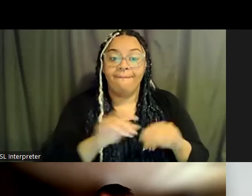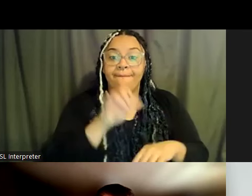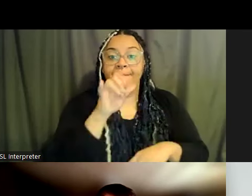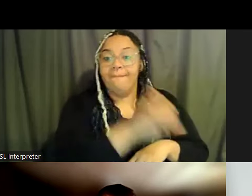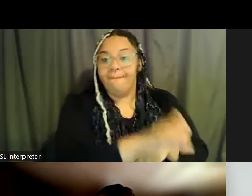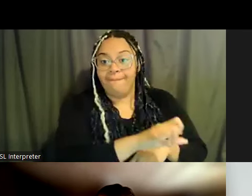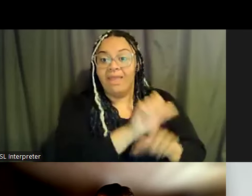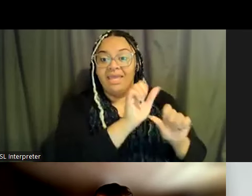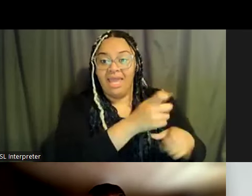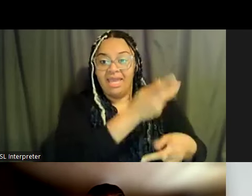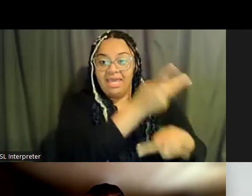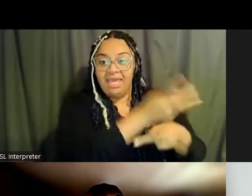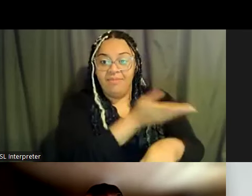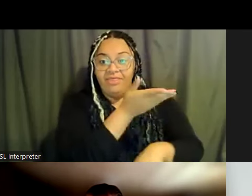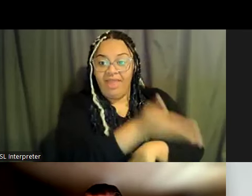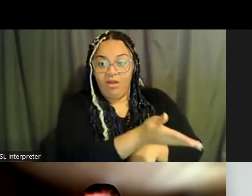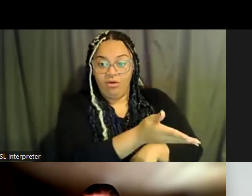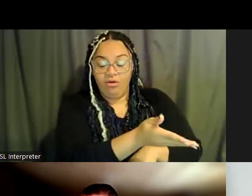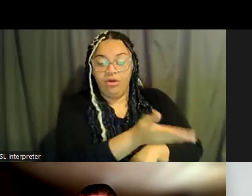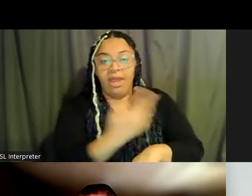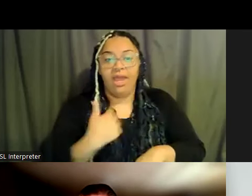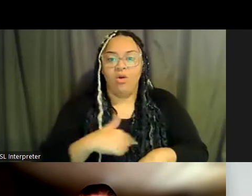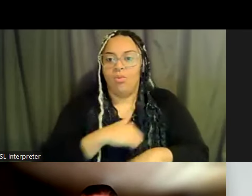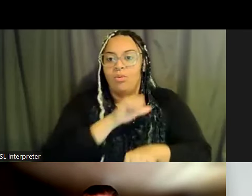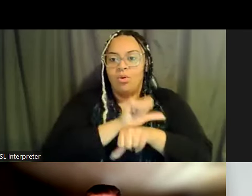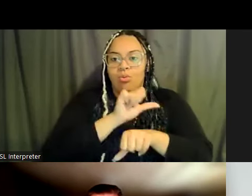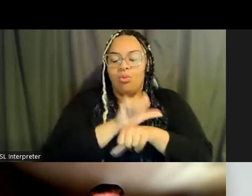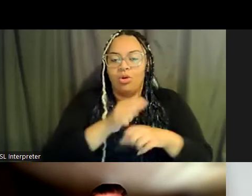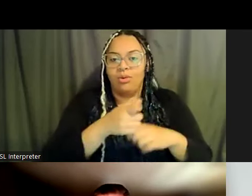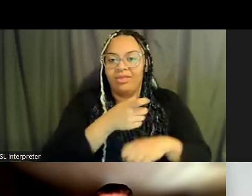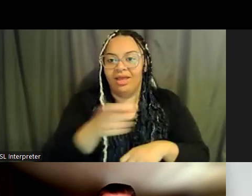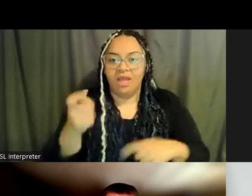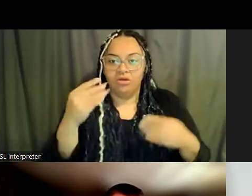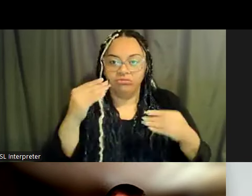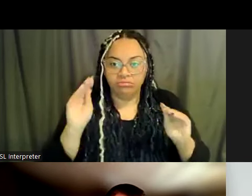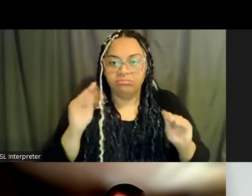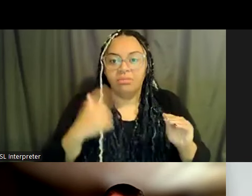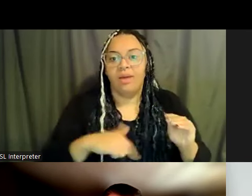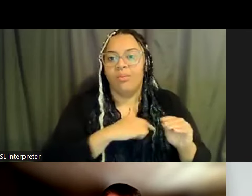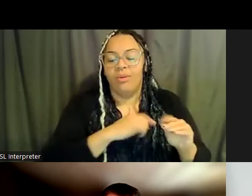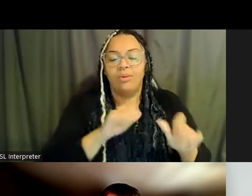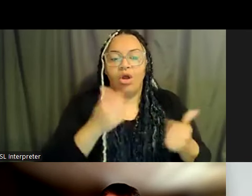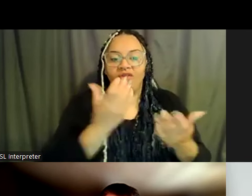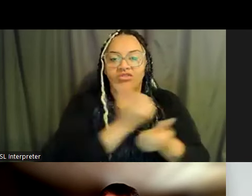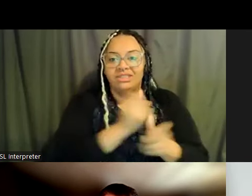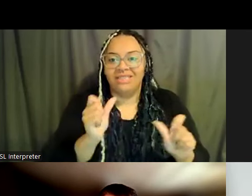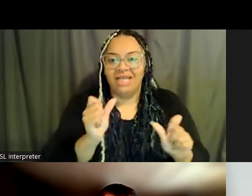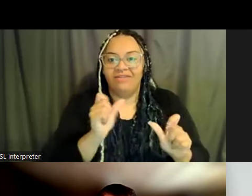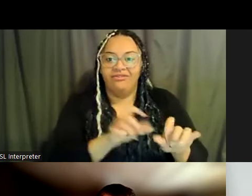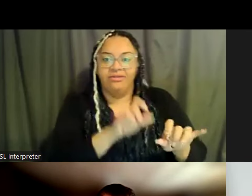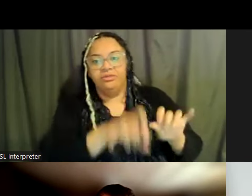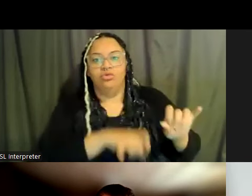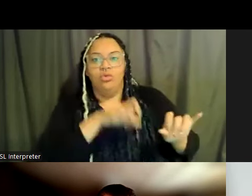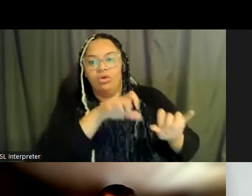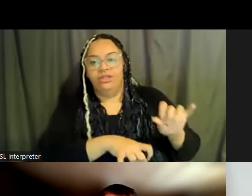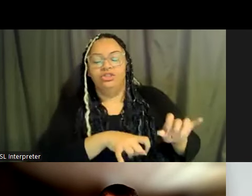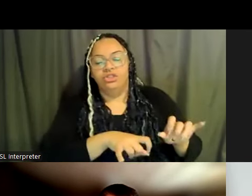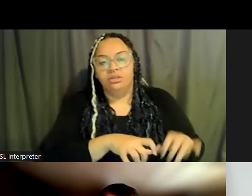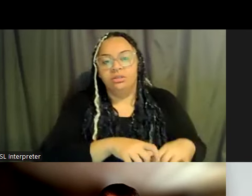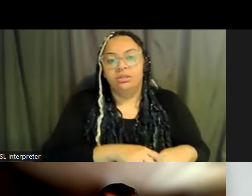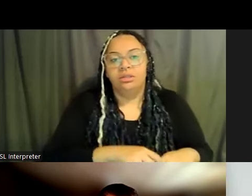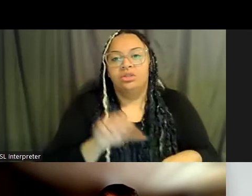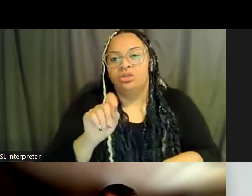range. A lot of times we'd work with gun shops and offer discounted storage or safer storage. The